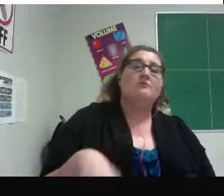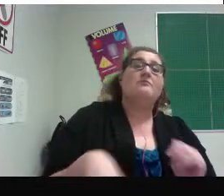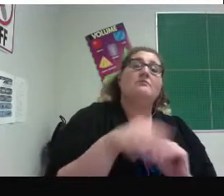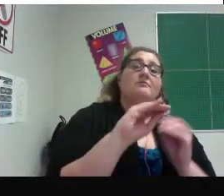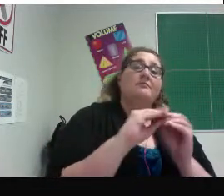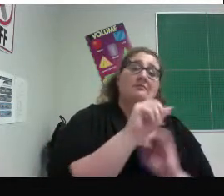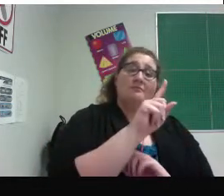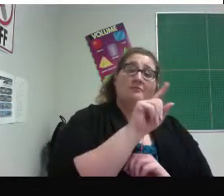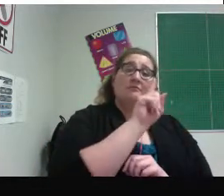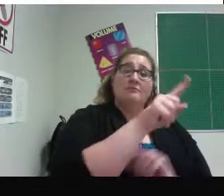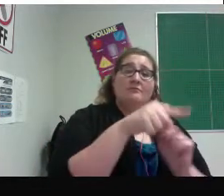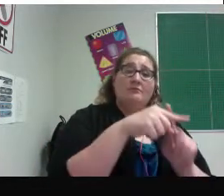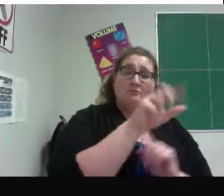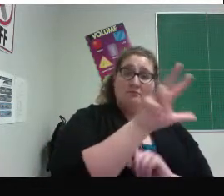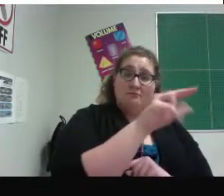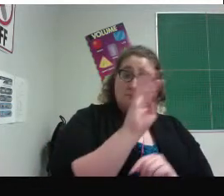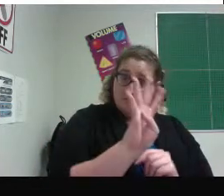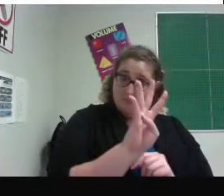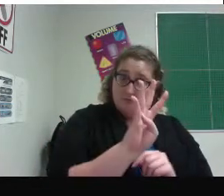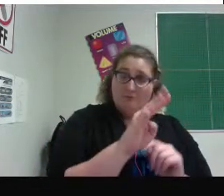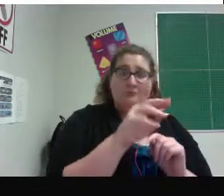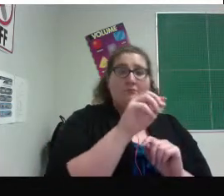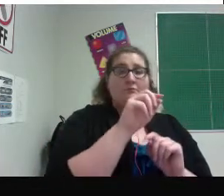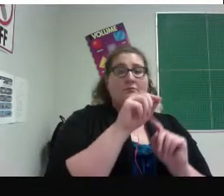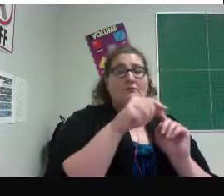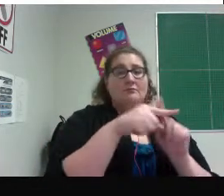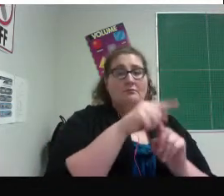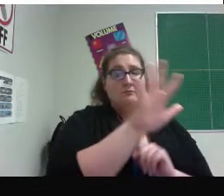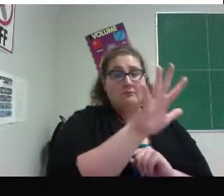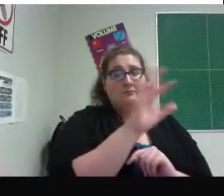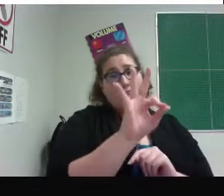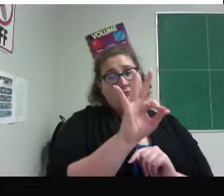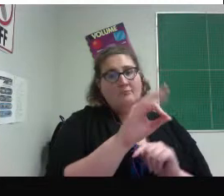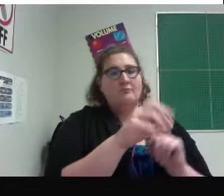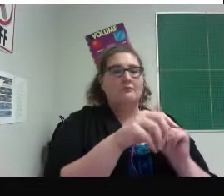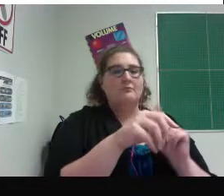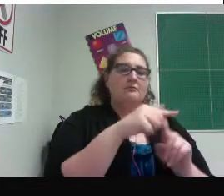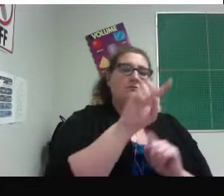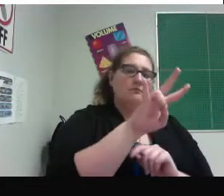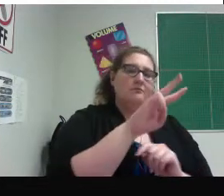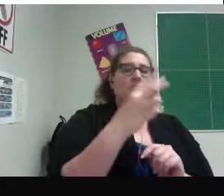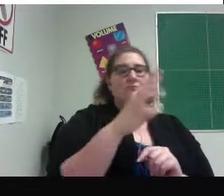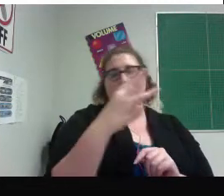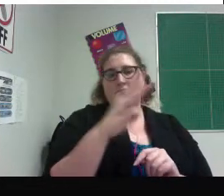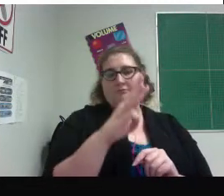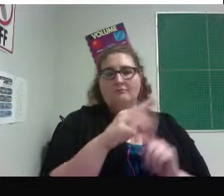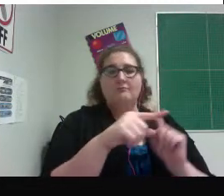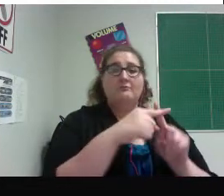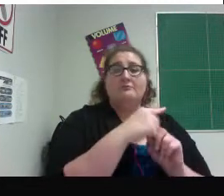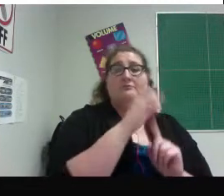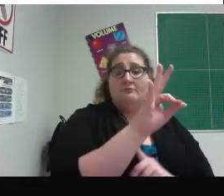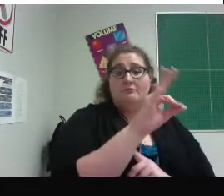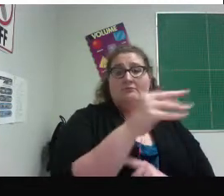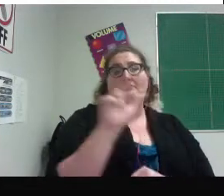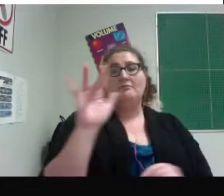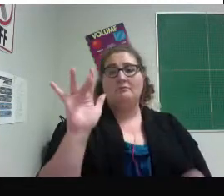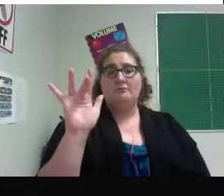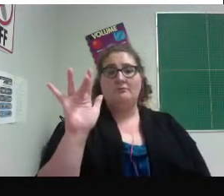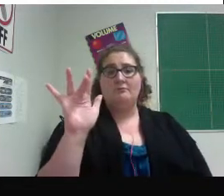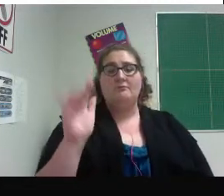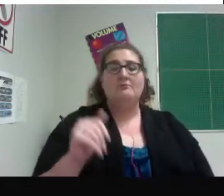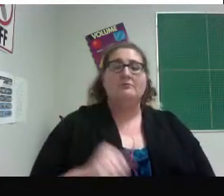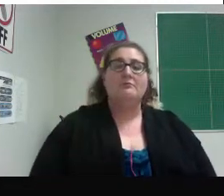the first 5 odd numbers, I have 1 plus 3 is 4, plus 5 is 9, plus 7 is 16, plus 9